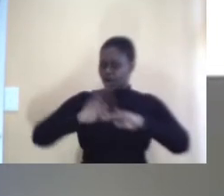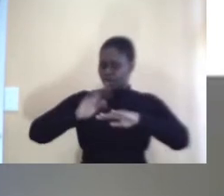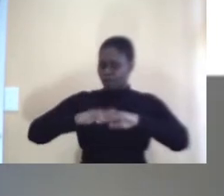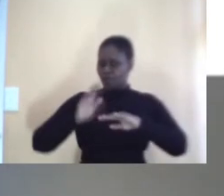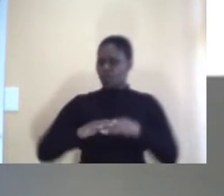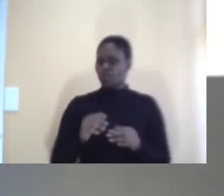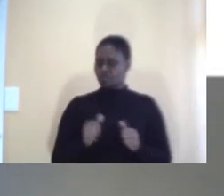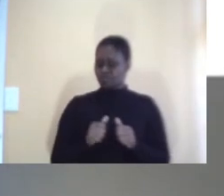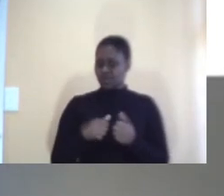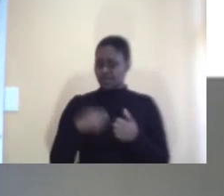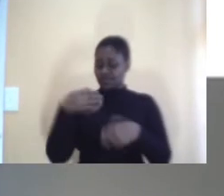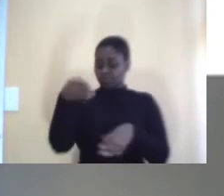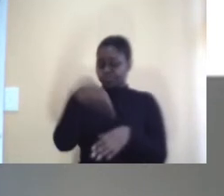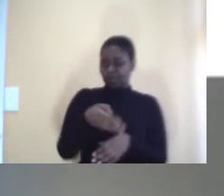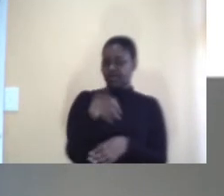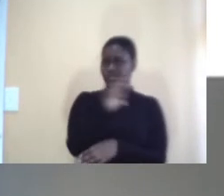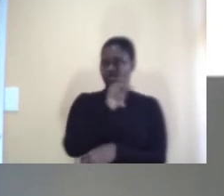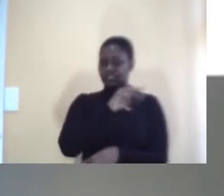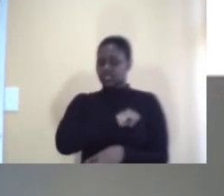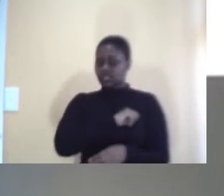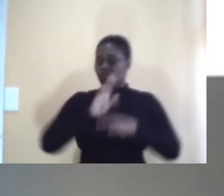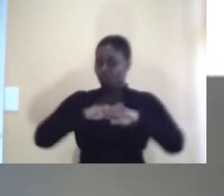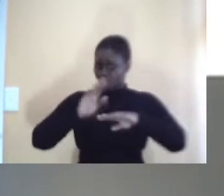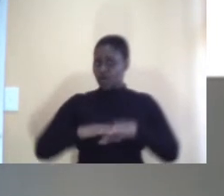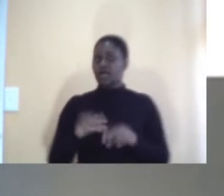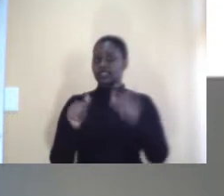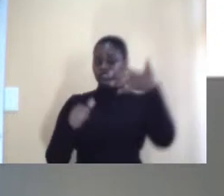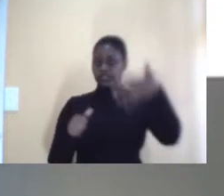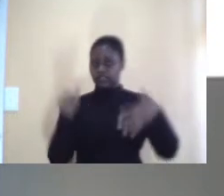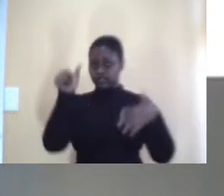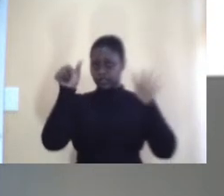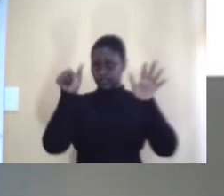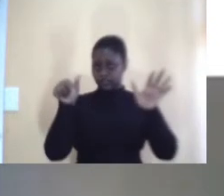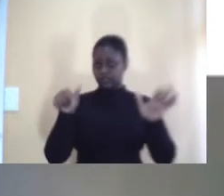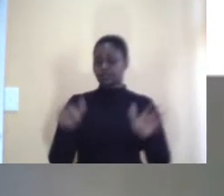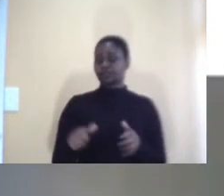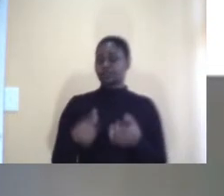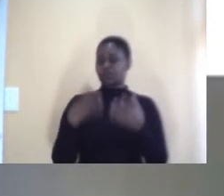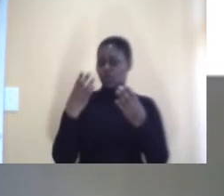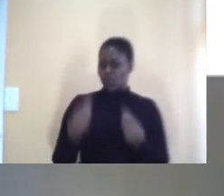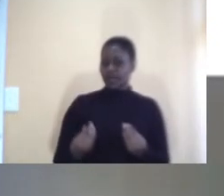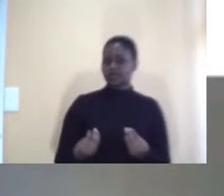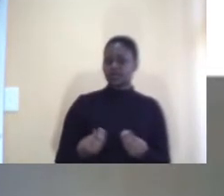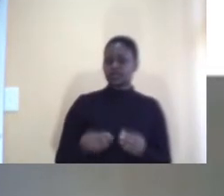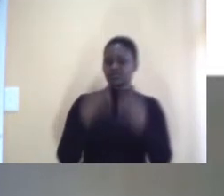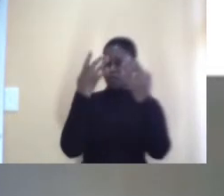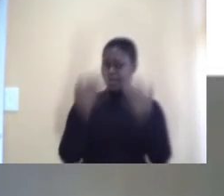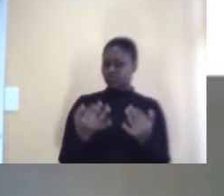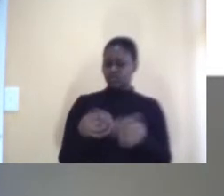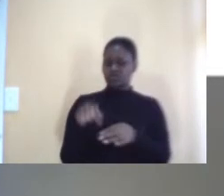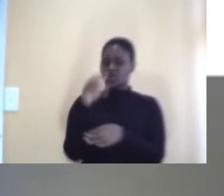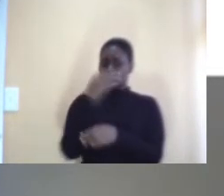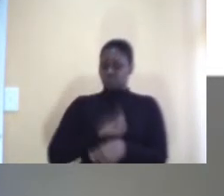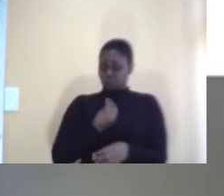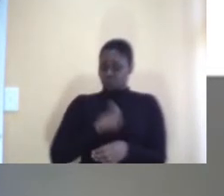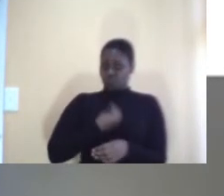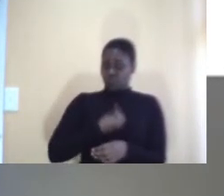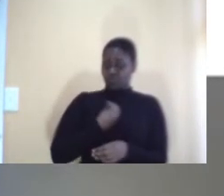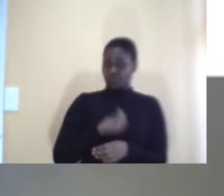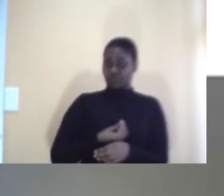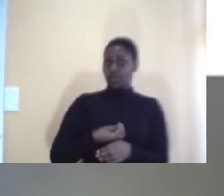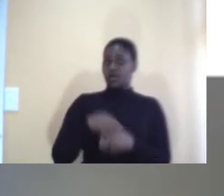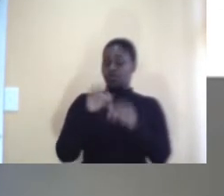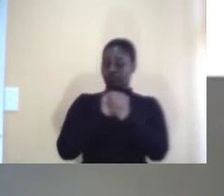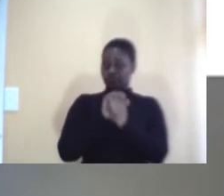you drive around KZN that have not taken off. Six, with the inevitable decline in budgets due to the ANC COVID-19 economic